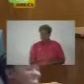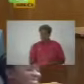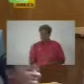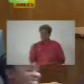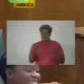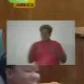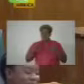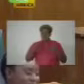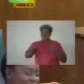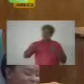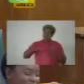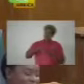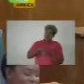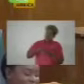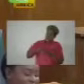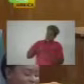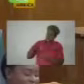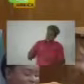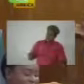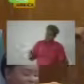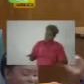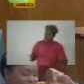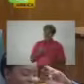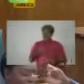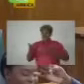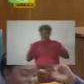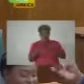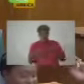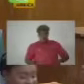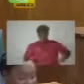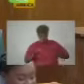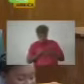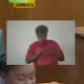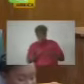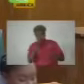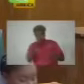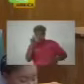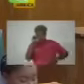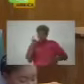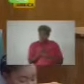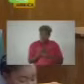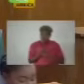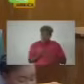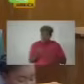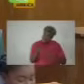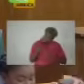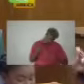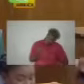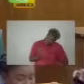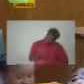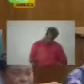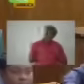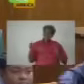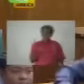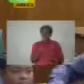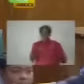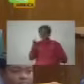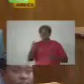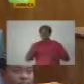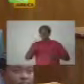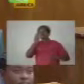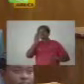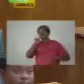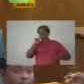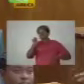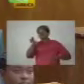have those zones, with the community zones for regular activities, with the B